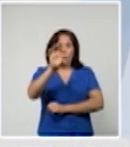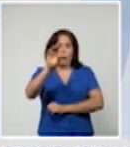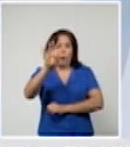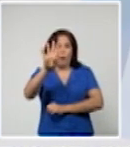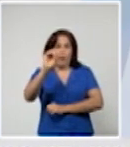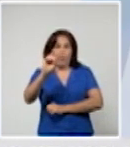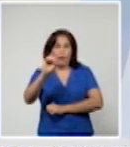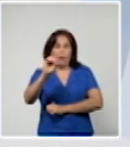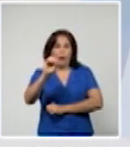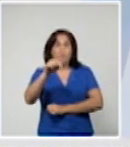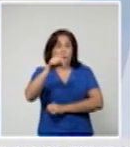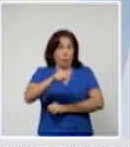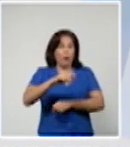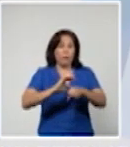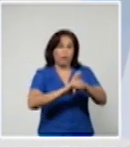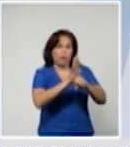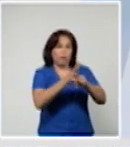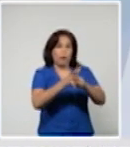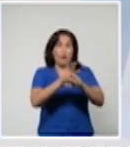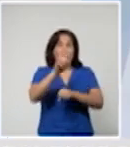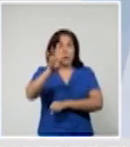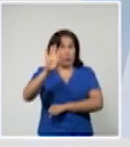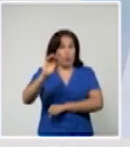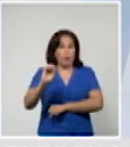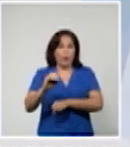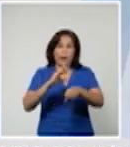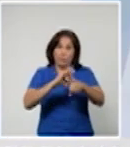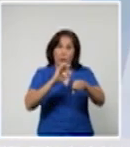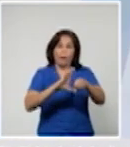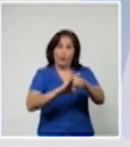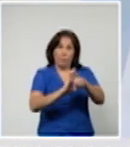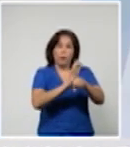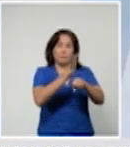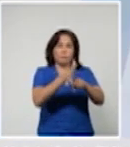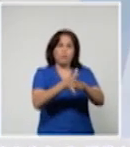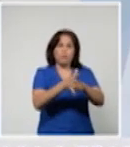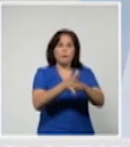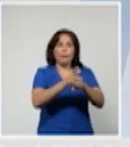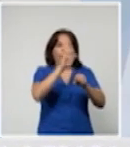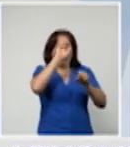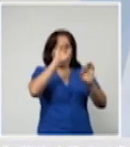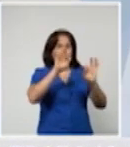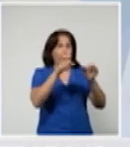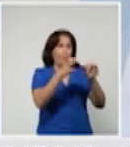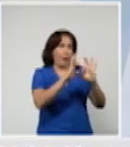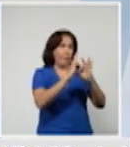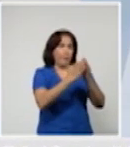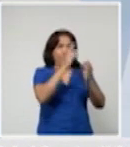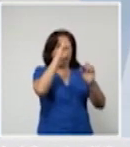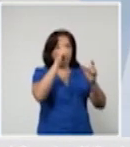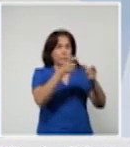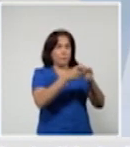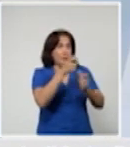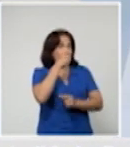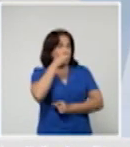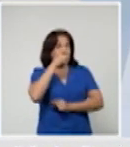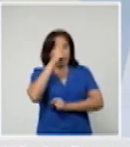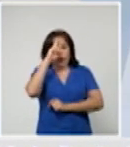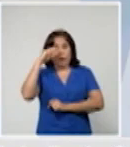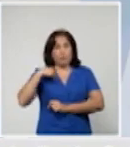are 291 suspected cases and 240 confirmed active